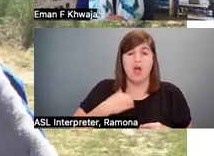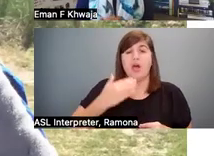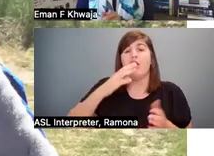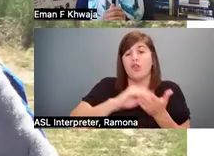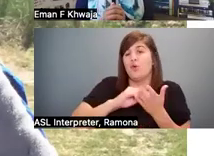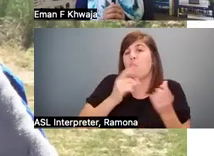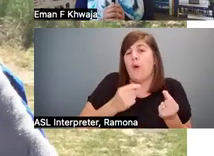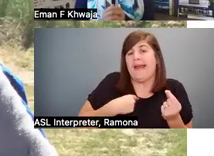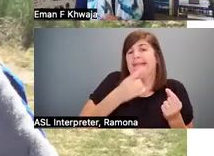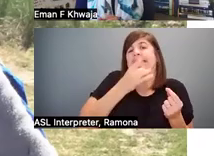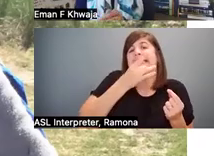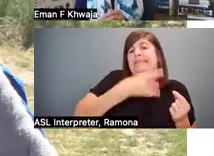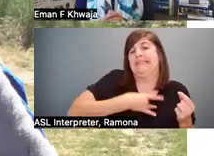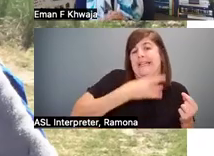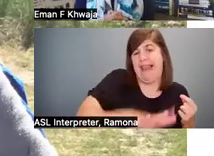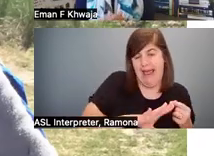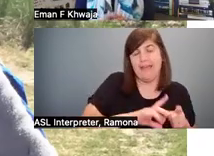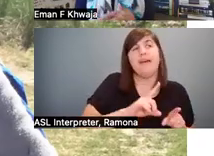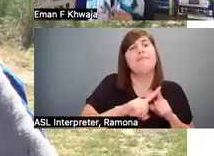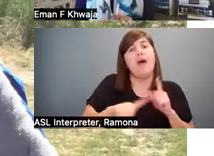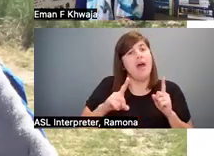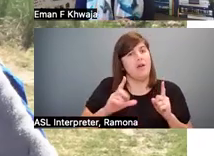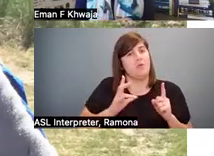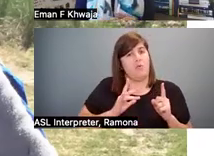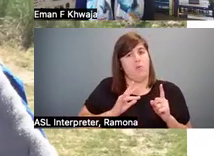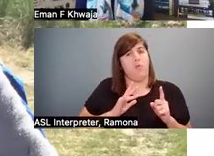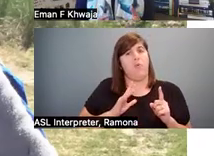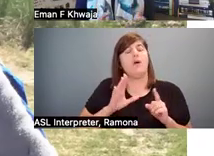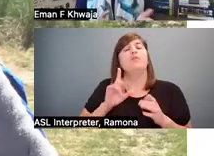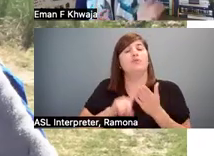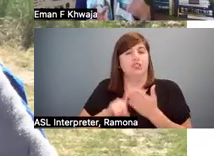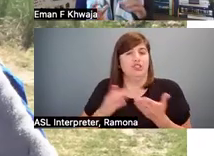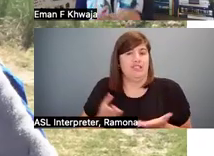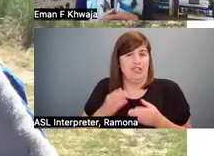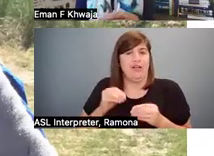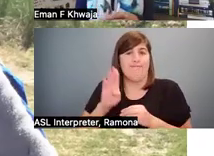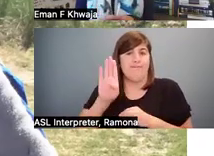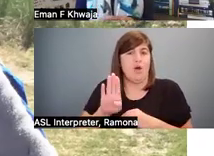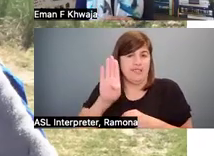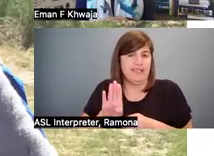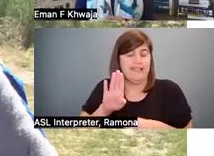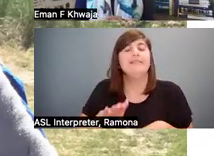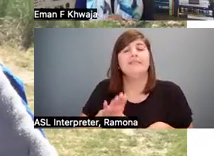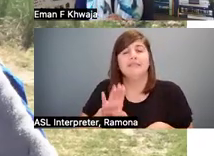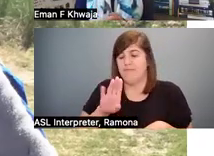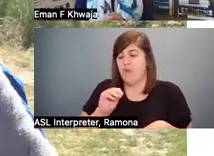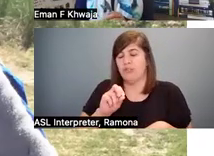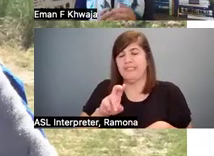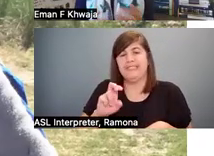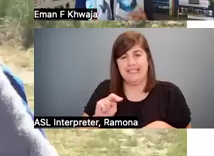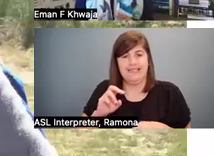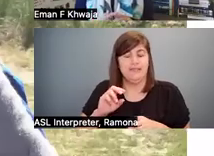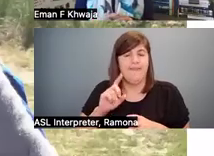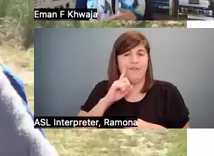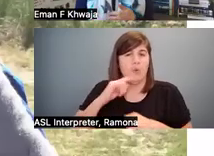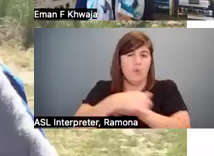I ended up doing a very cool research experience here in Boston on whales. And that is the photo in the bottom right corner. That is a